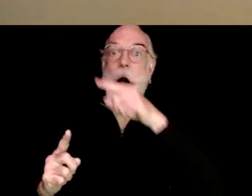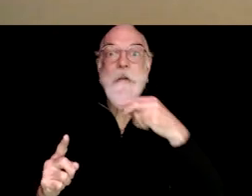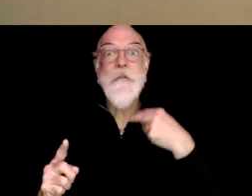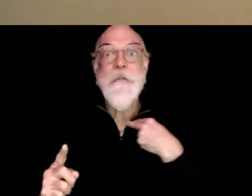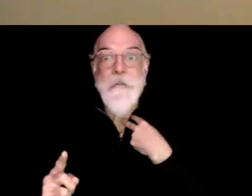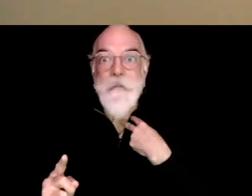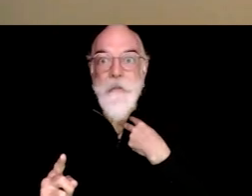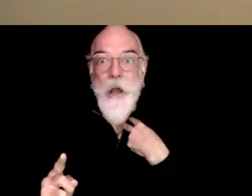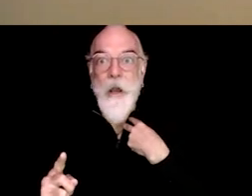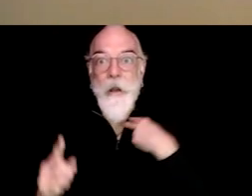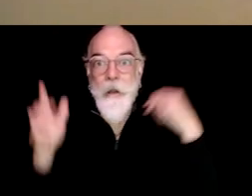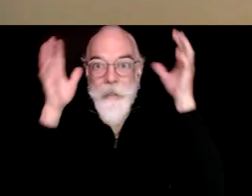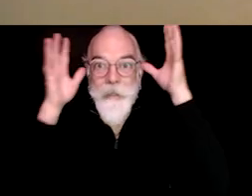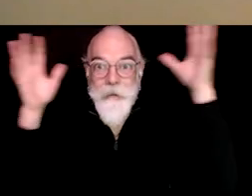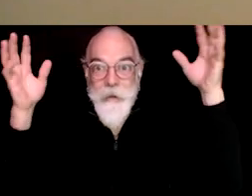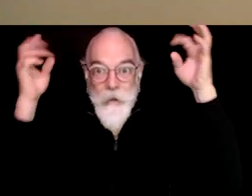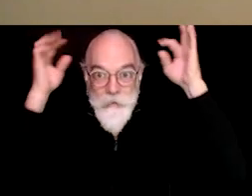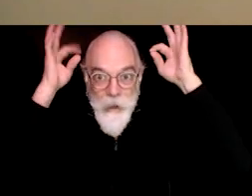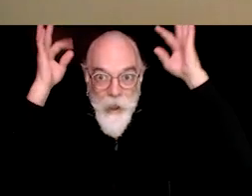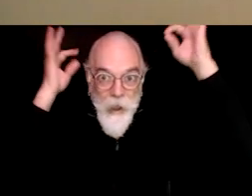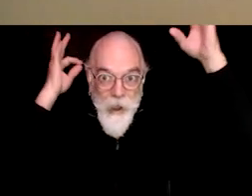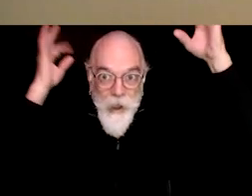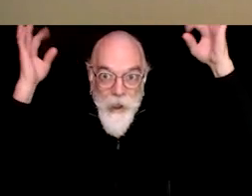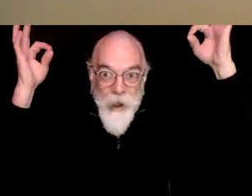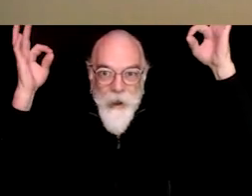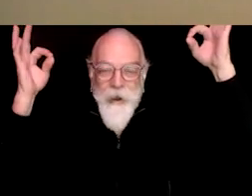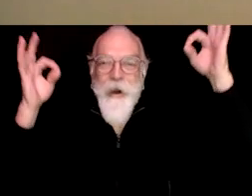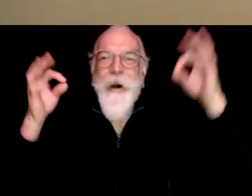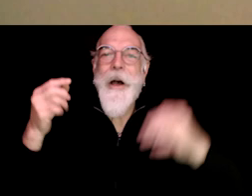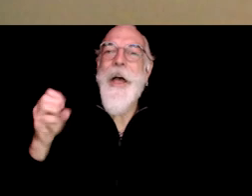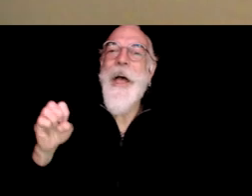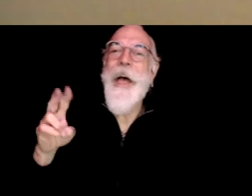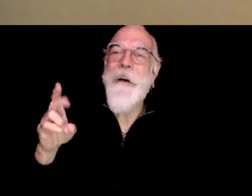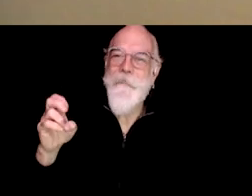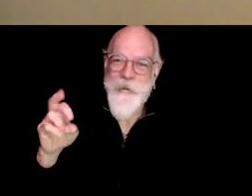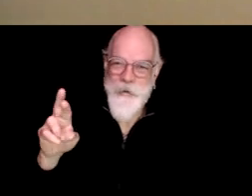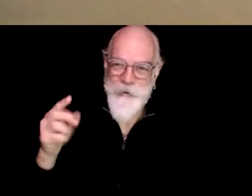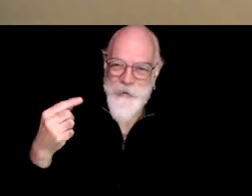written in one of the many books about the ceremony.